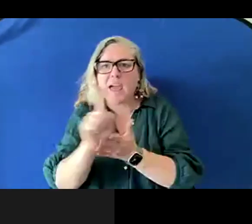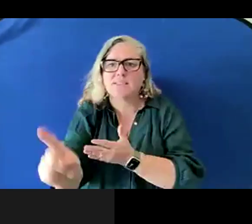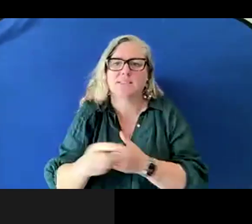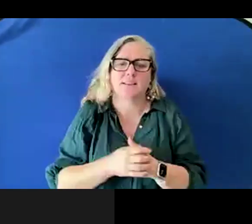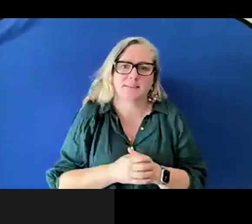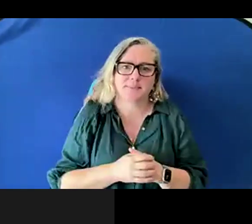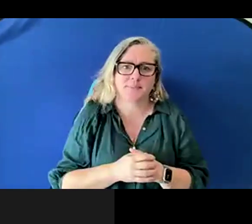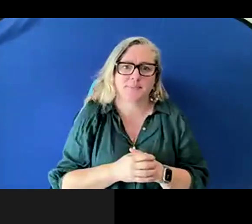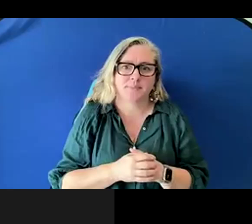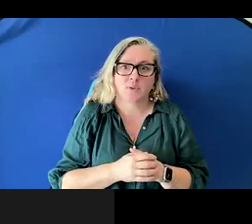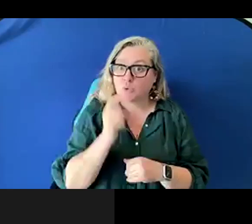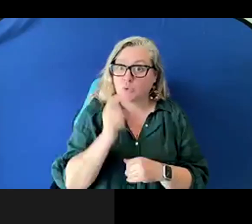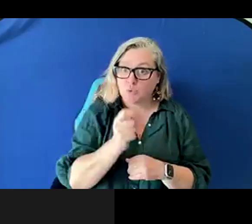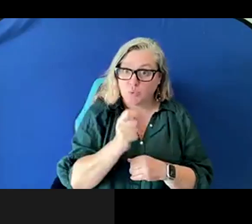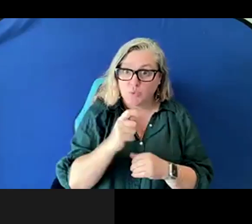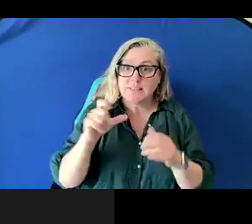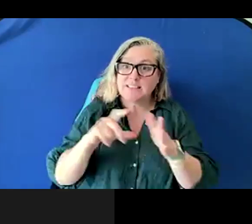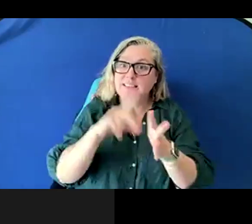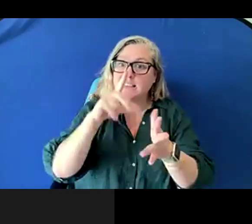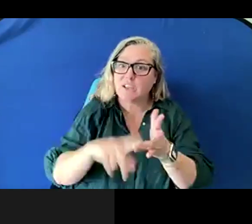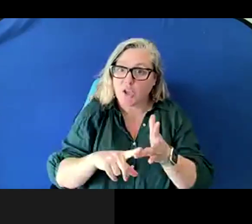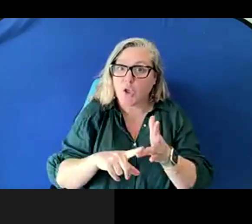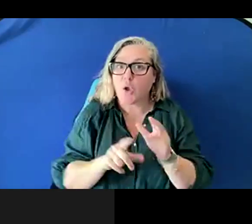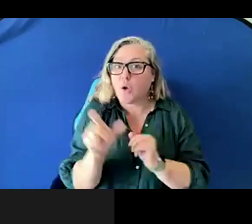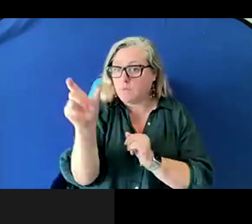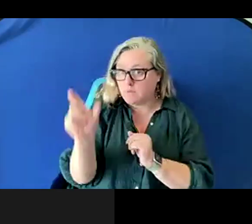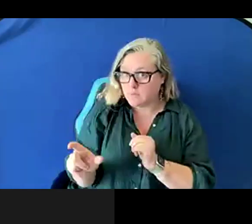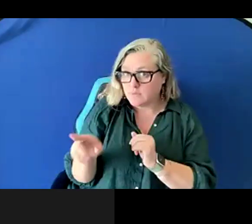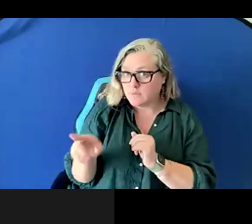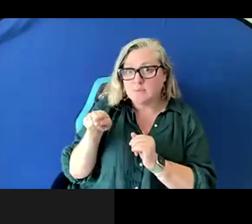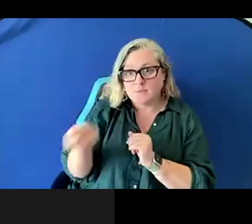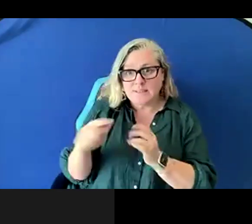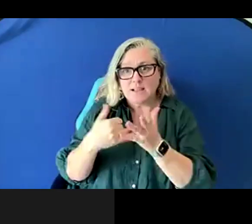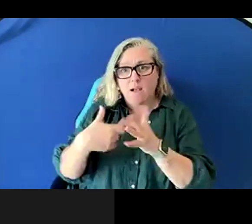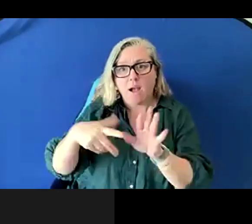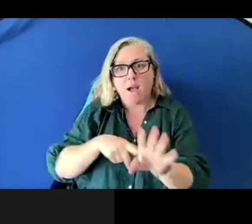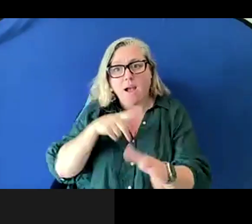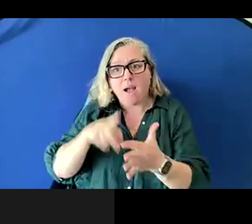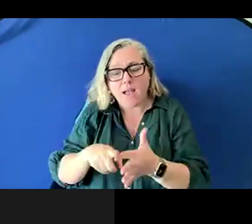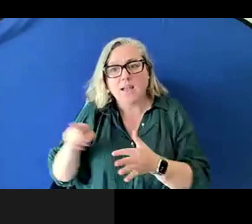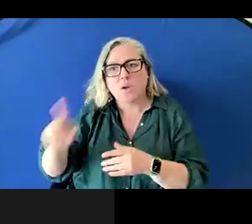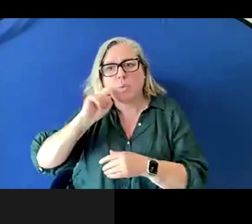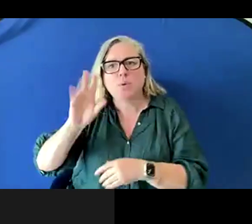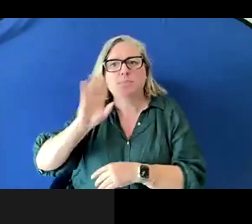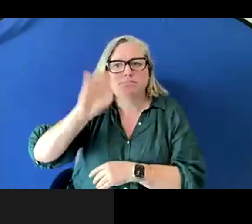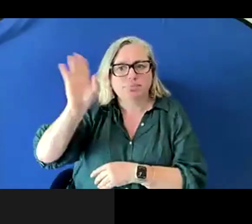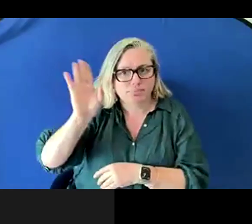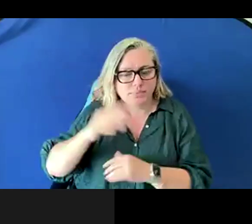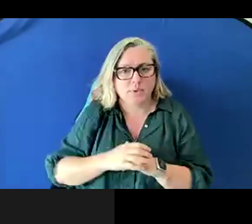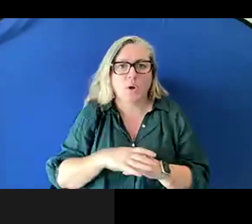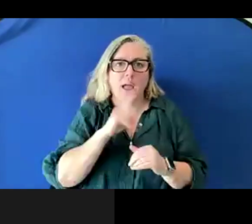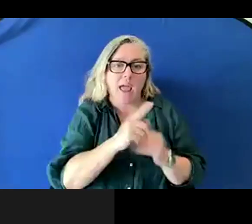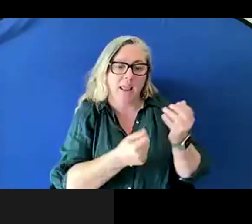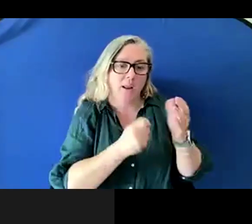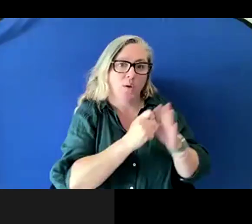Soon you'll be hearing from our CEO, Skye Moore. Today, you'll also hear from one of our project support